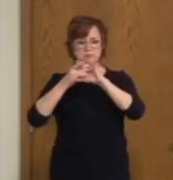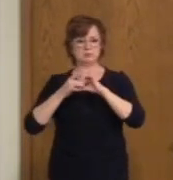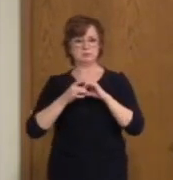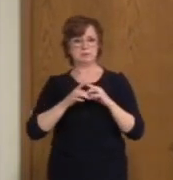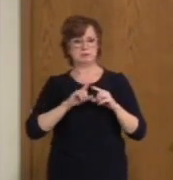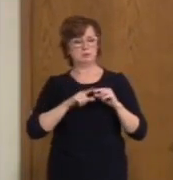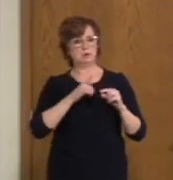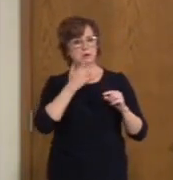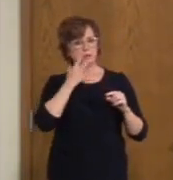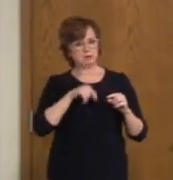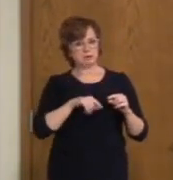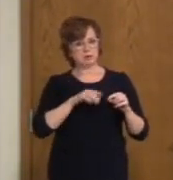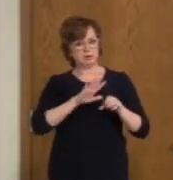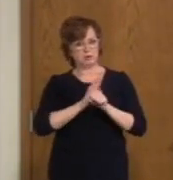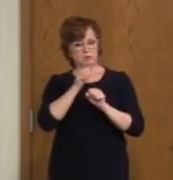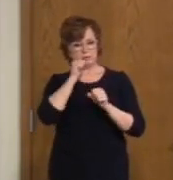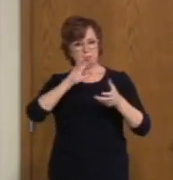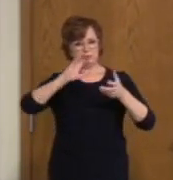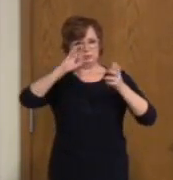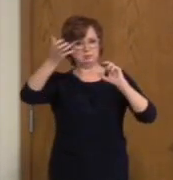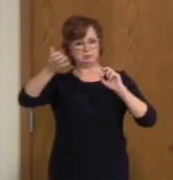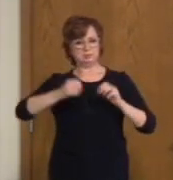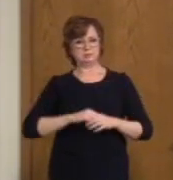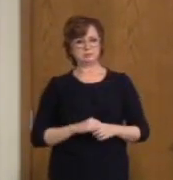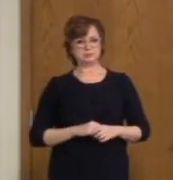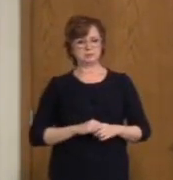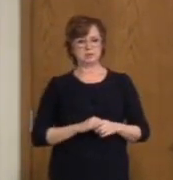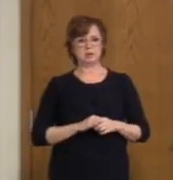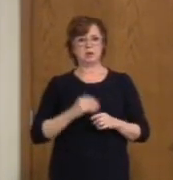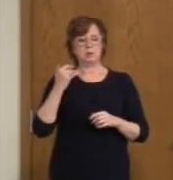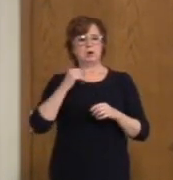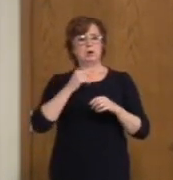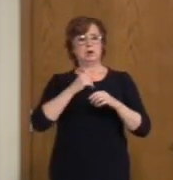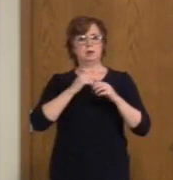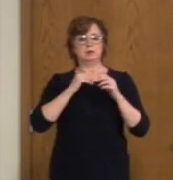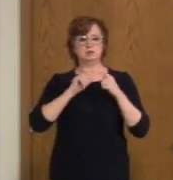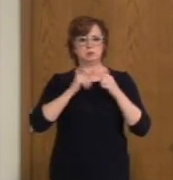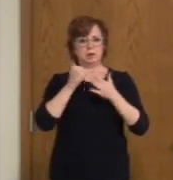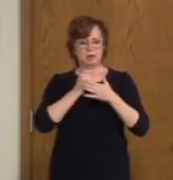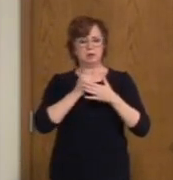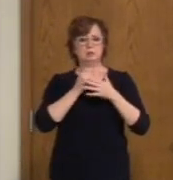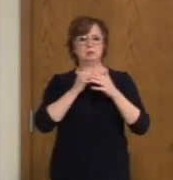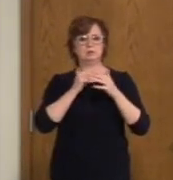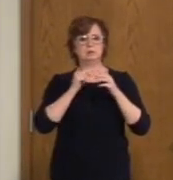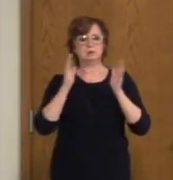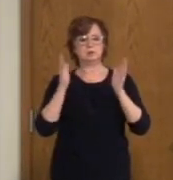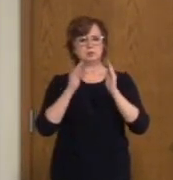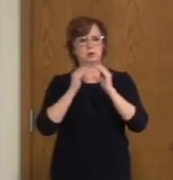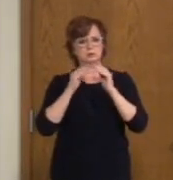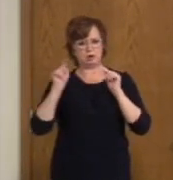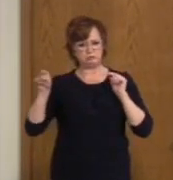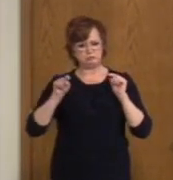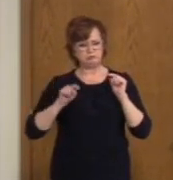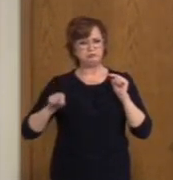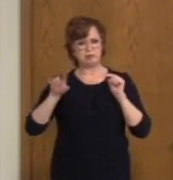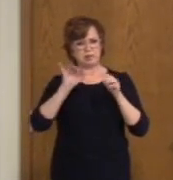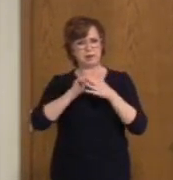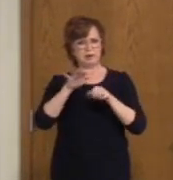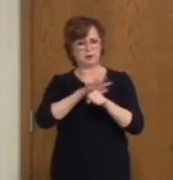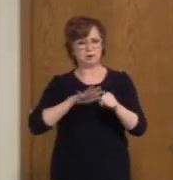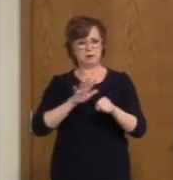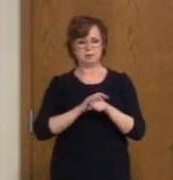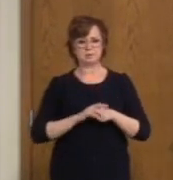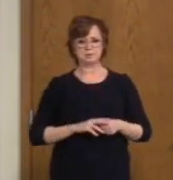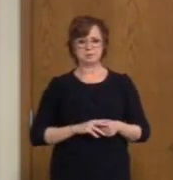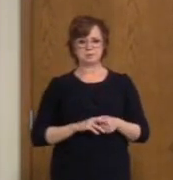to provide that power service to our communities. Dr. Shahab also mentioned, as we enter into what is